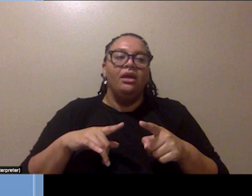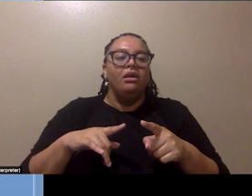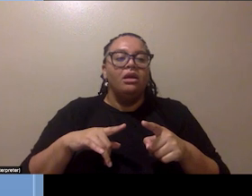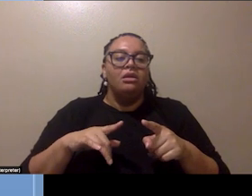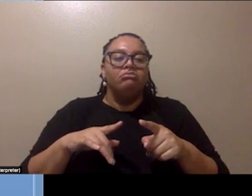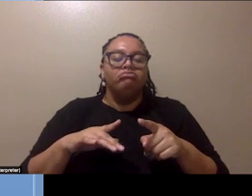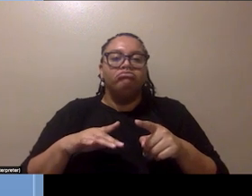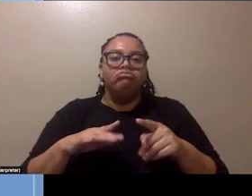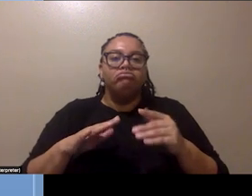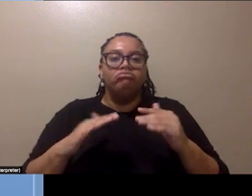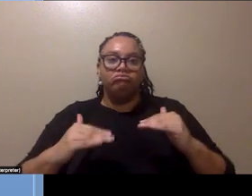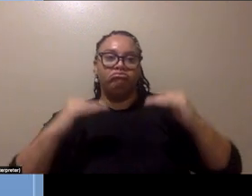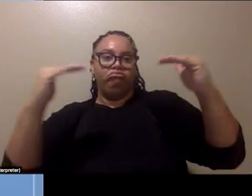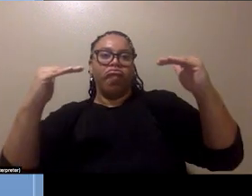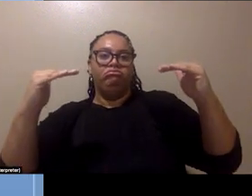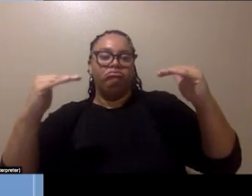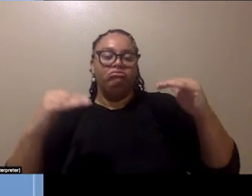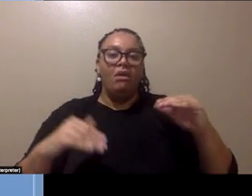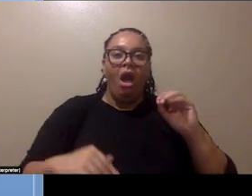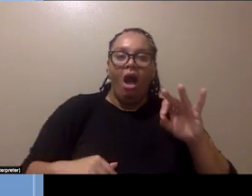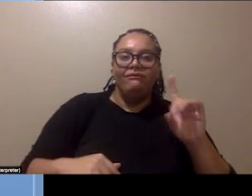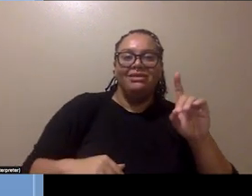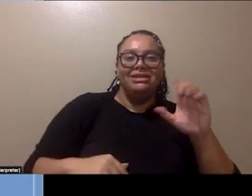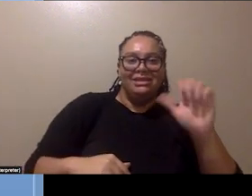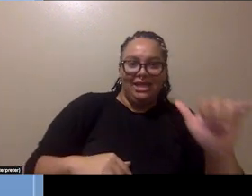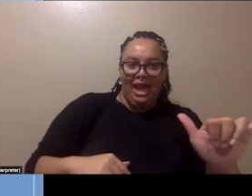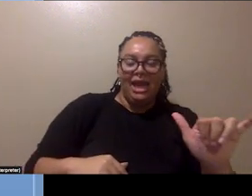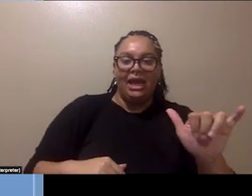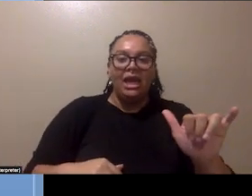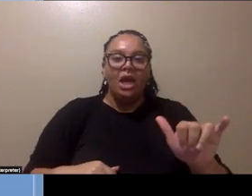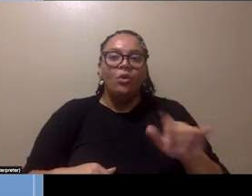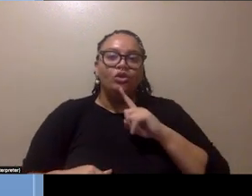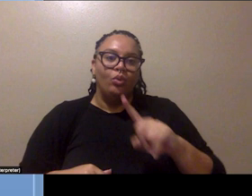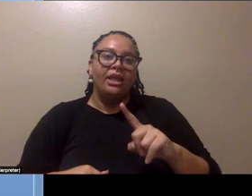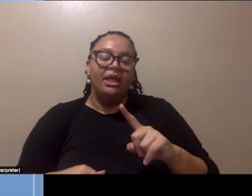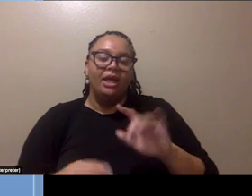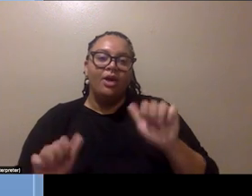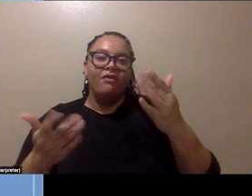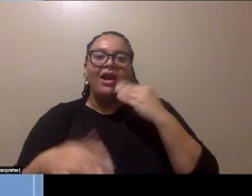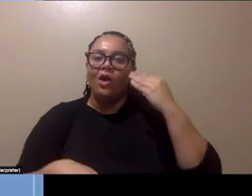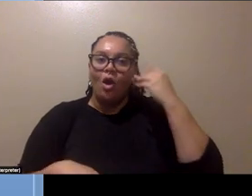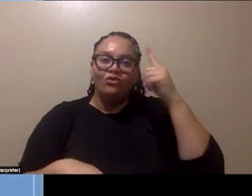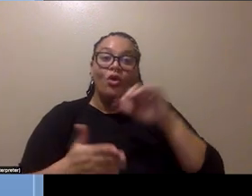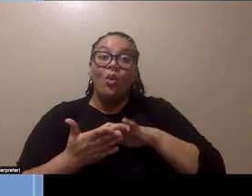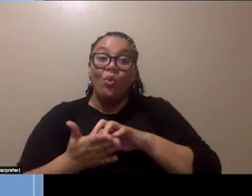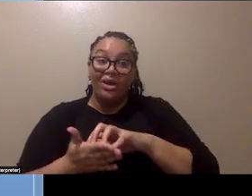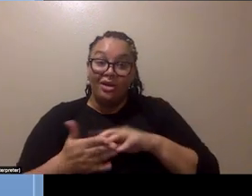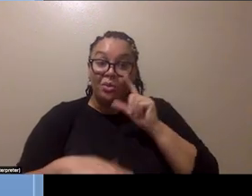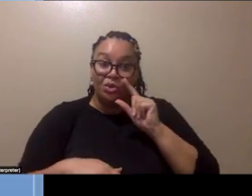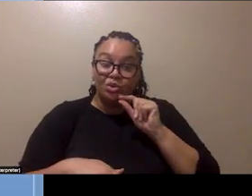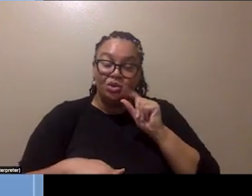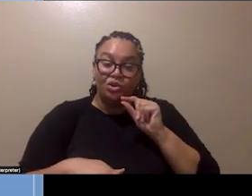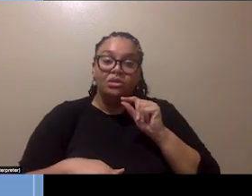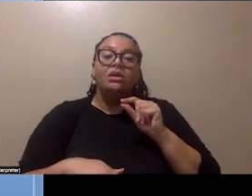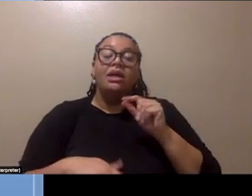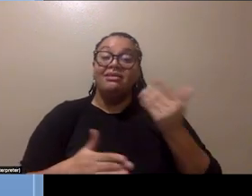advanced stages of decay that these were in were really providing very limited habitat and mostly providing habitat for our weak